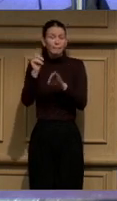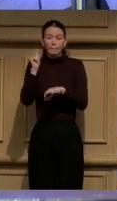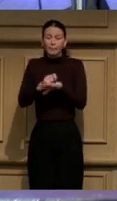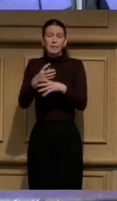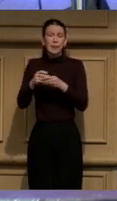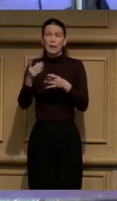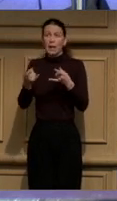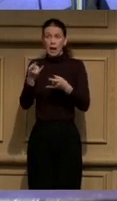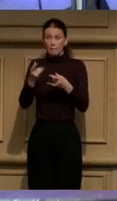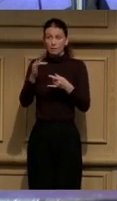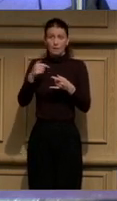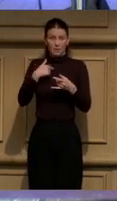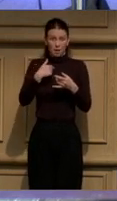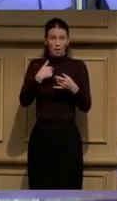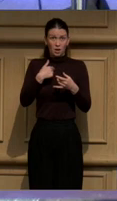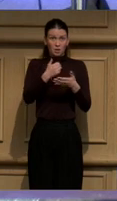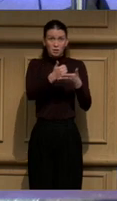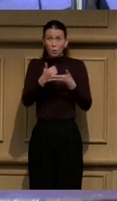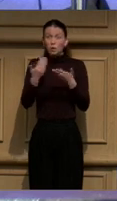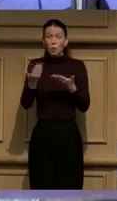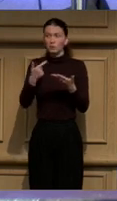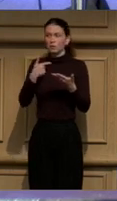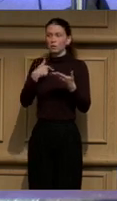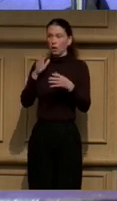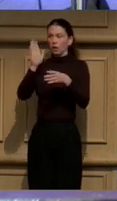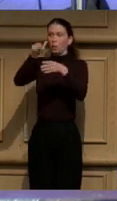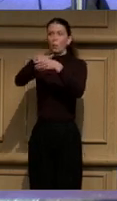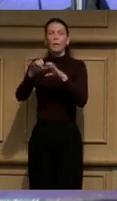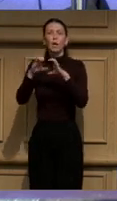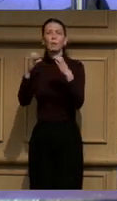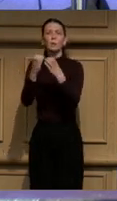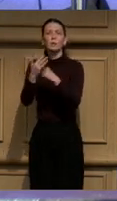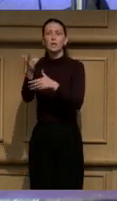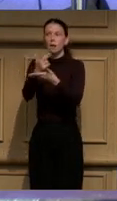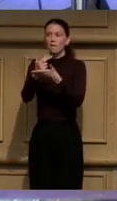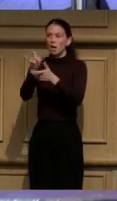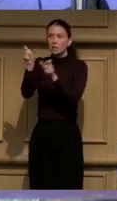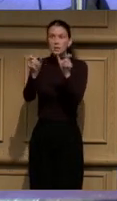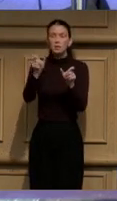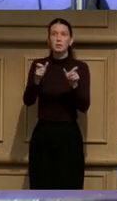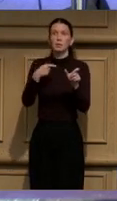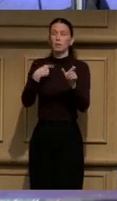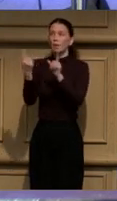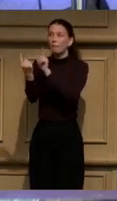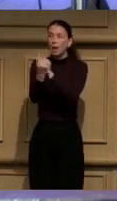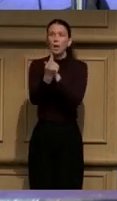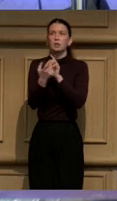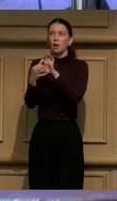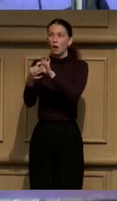sort of community of artists that I sort of met and was introduced to. Mm-hmm. And have subsequently remained friends and worked